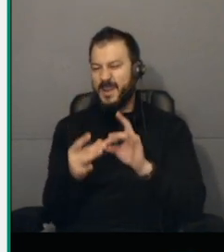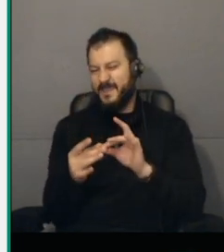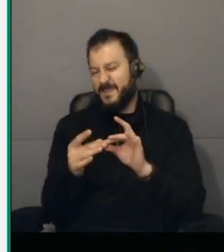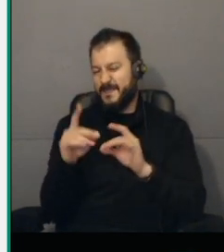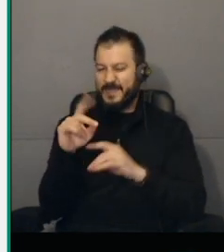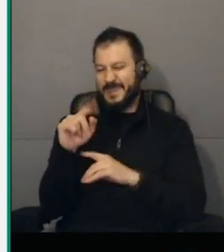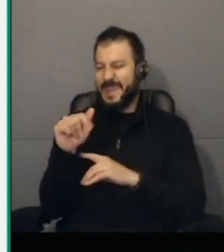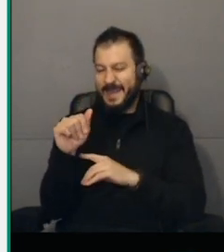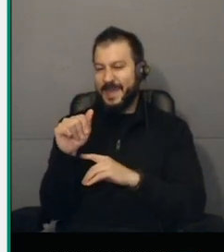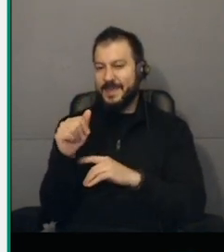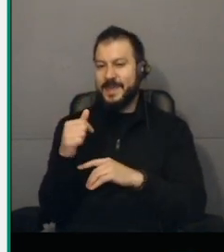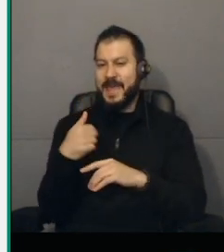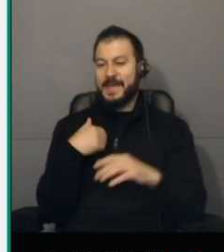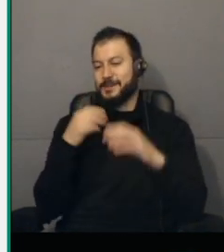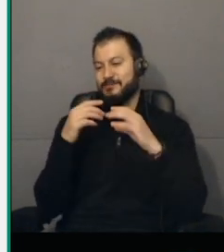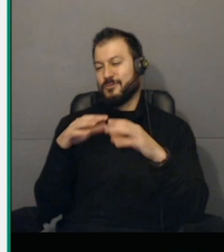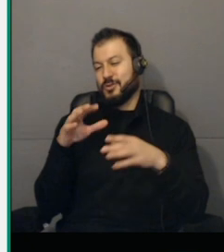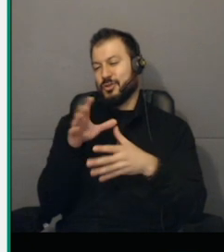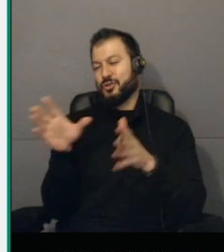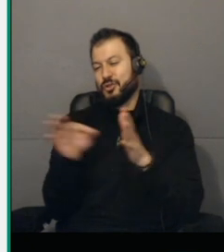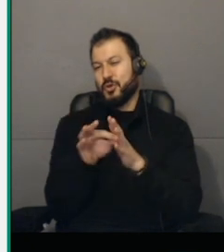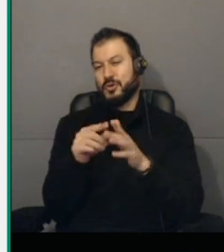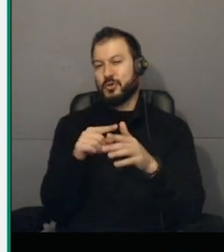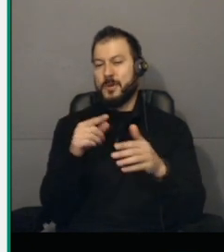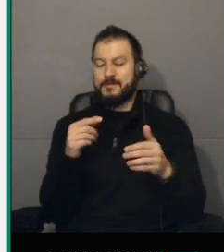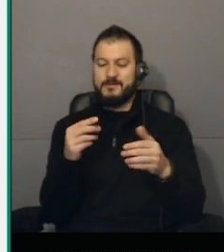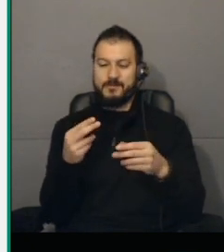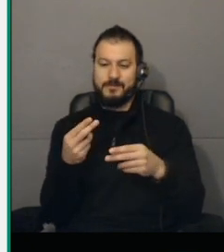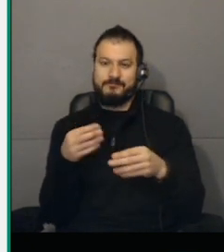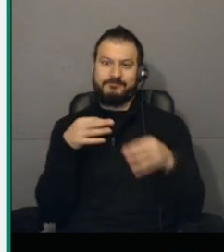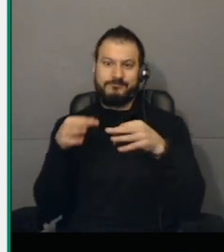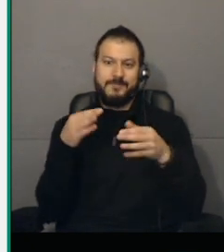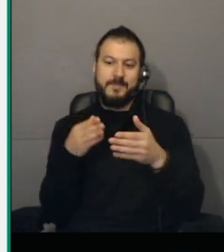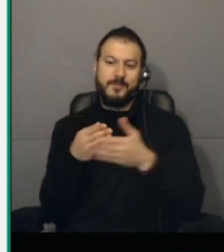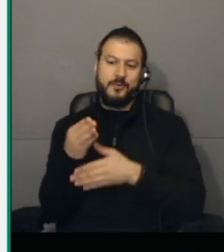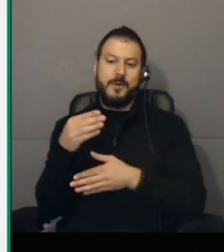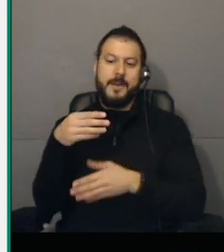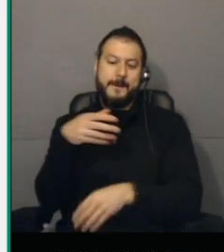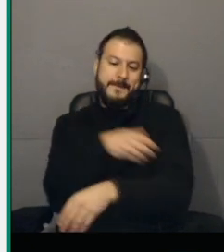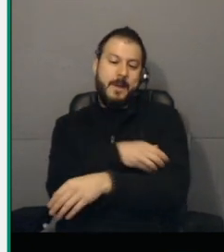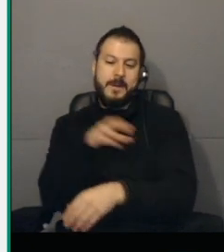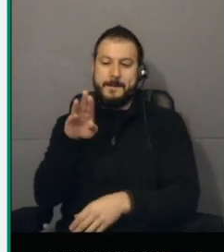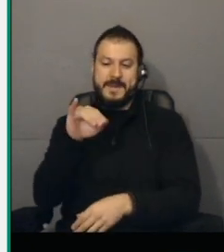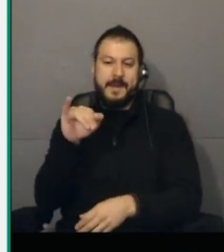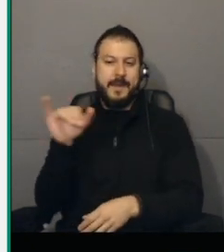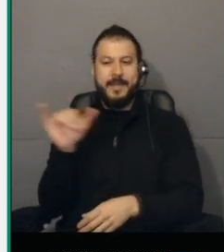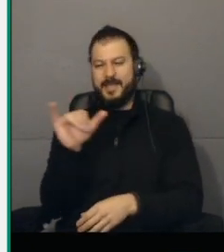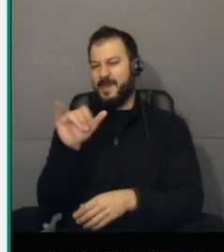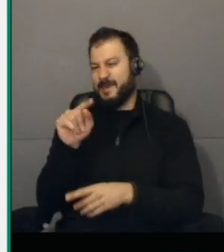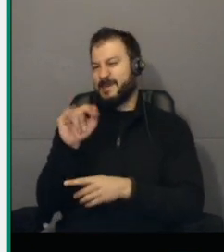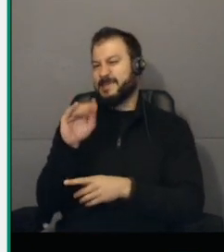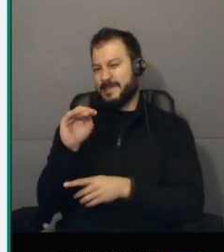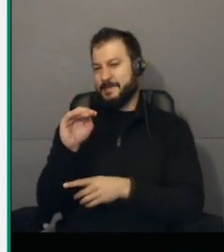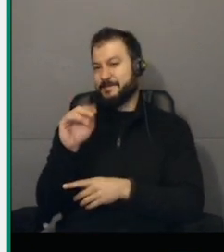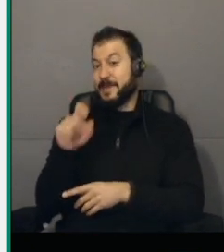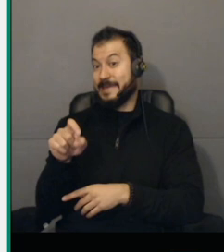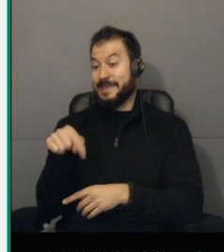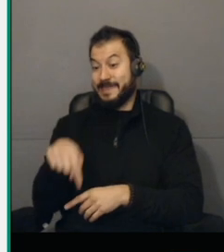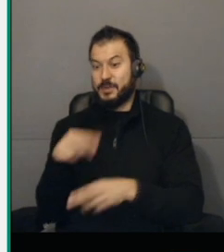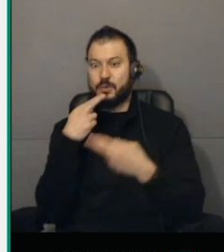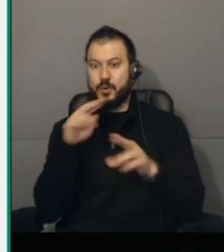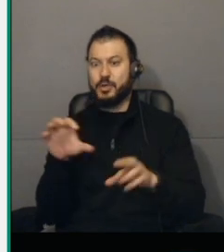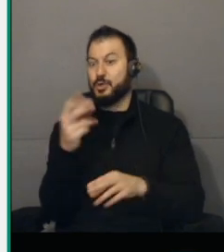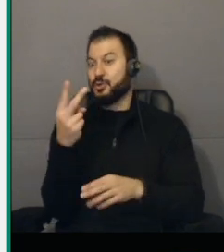so to speak, I chose to communicate my results in the form of a Power BI report, much like Tim. And I needed this report to do two